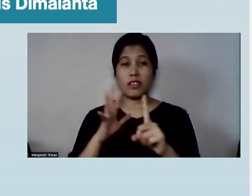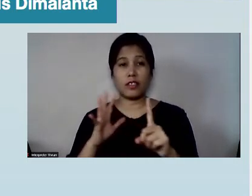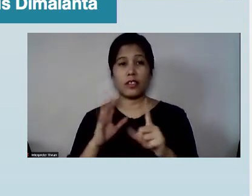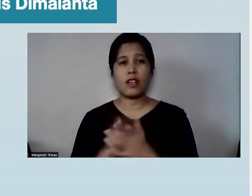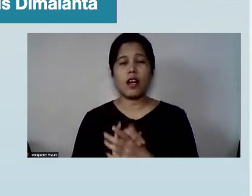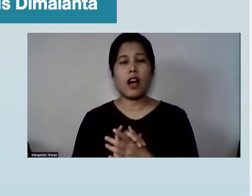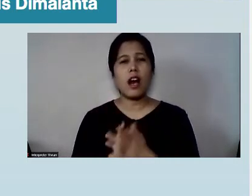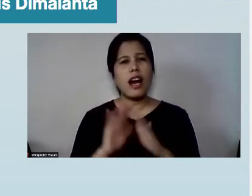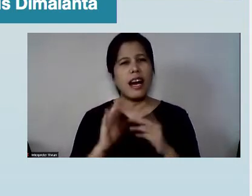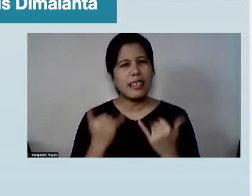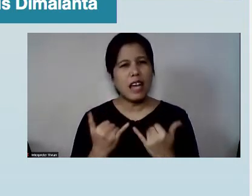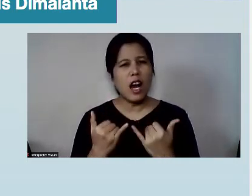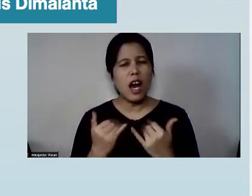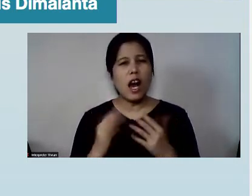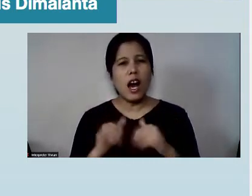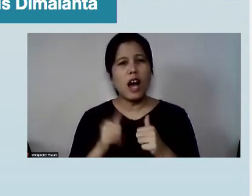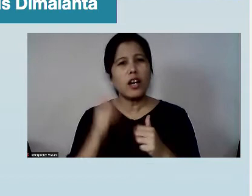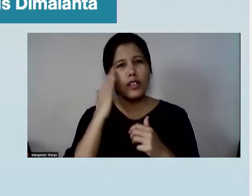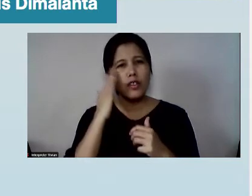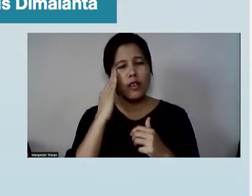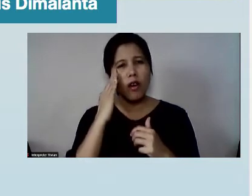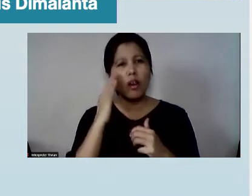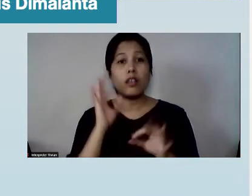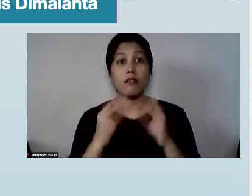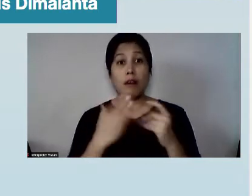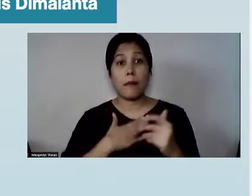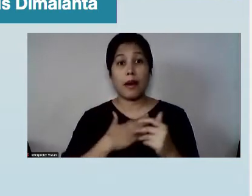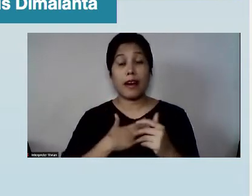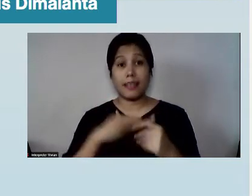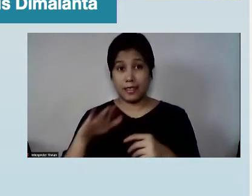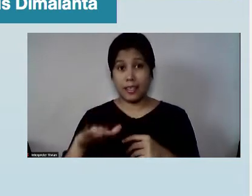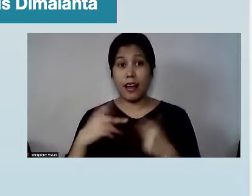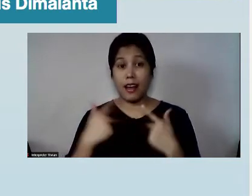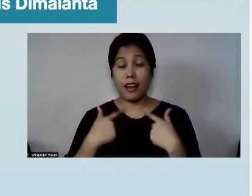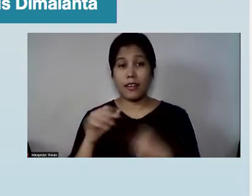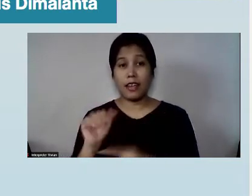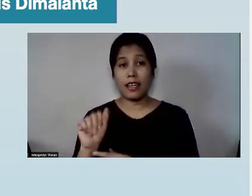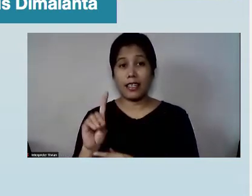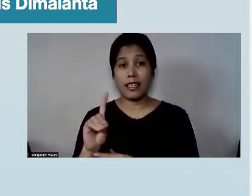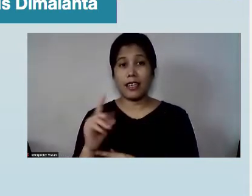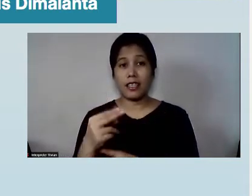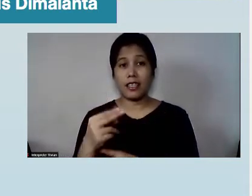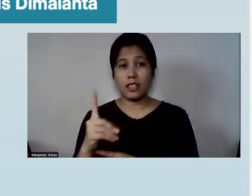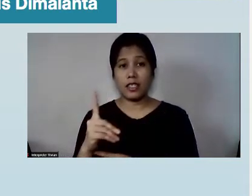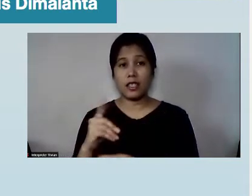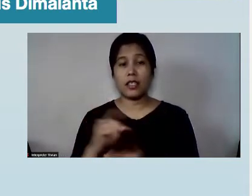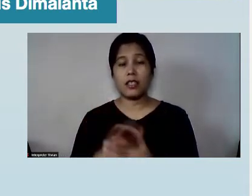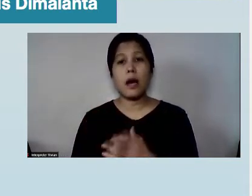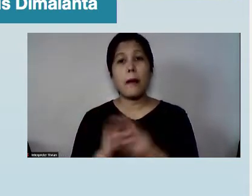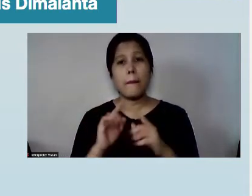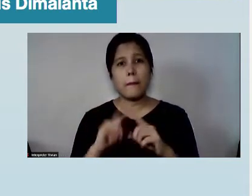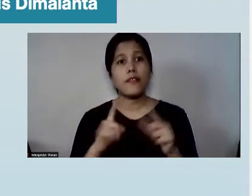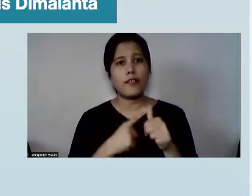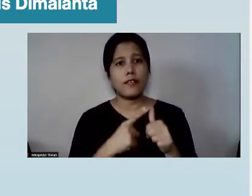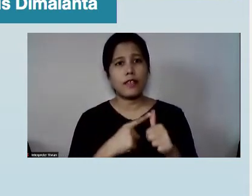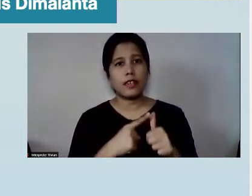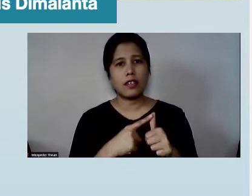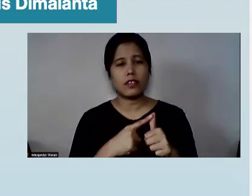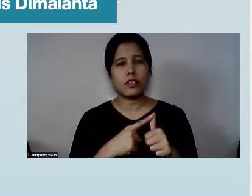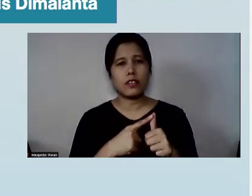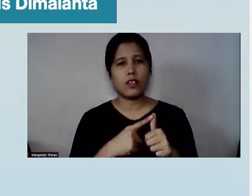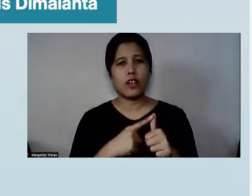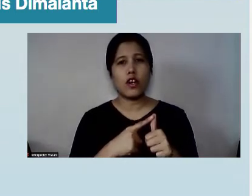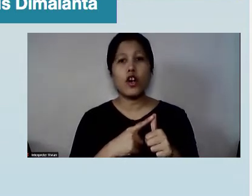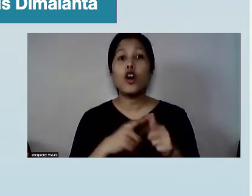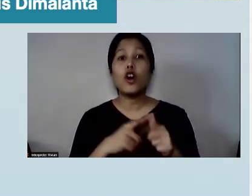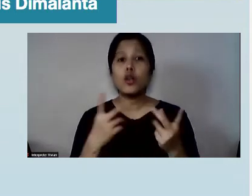Now, how do I know if my child needs an ADHD evaluation? Year after year, we talk about this. But first, do the behaviors